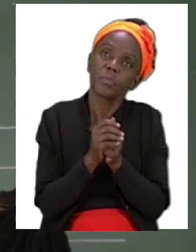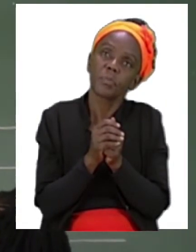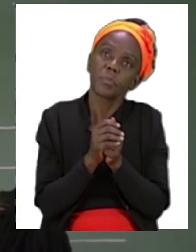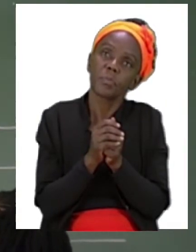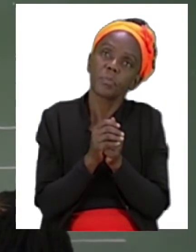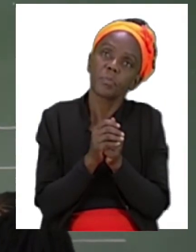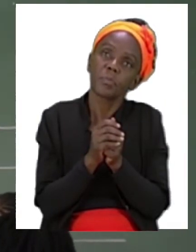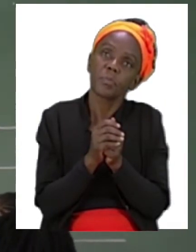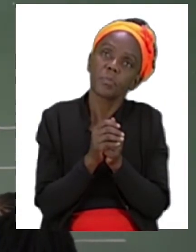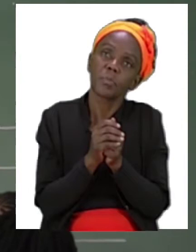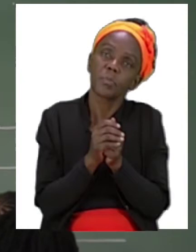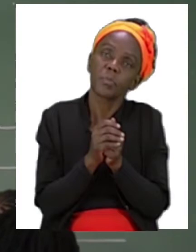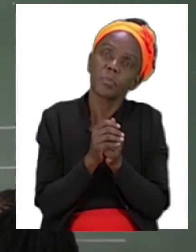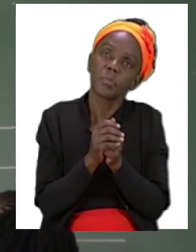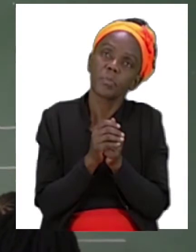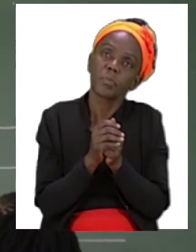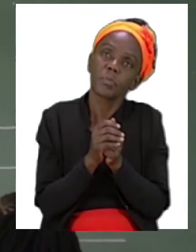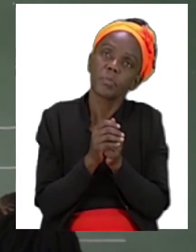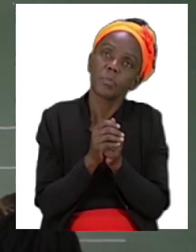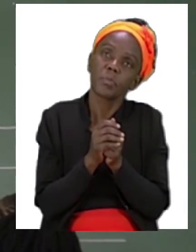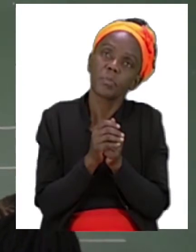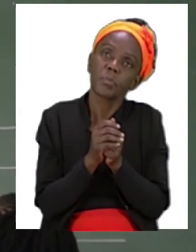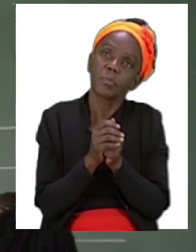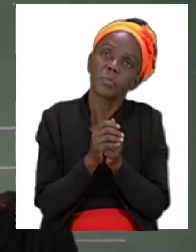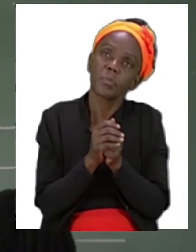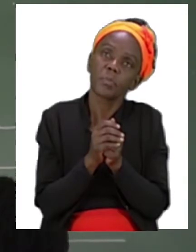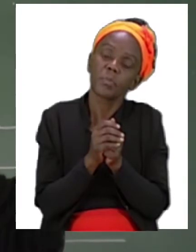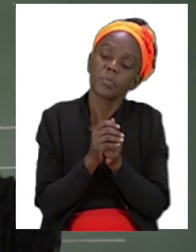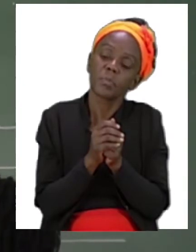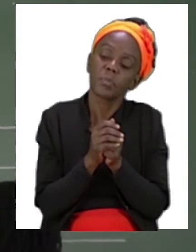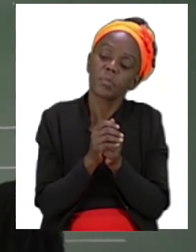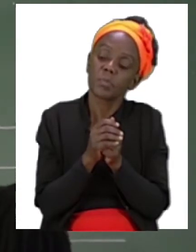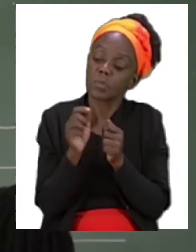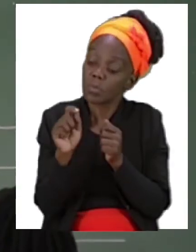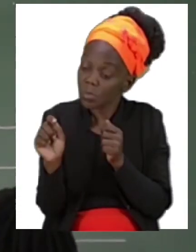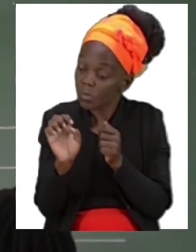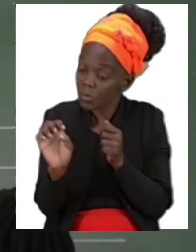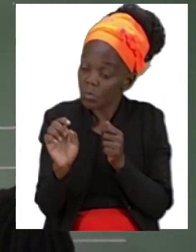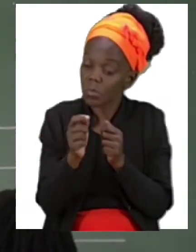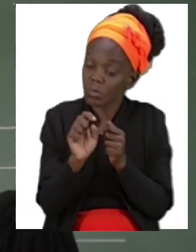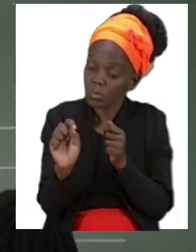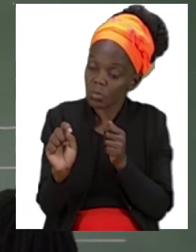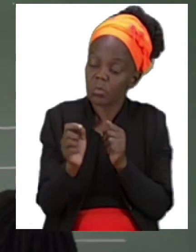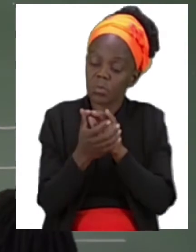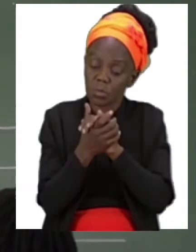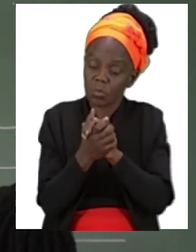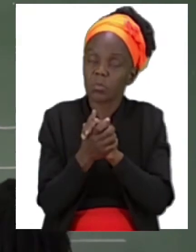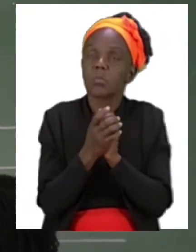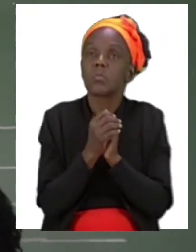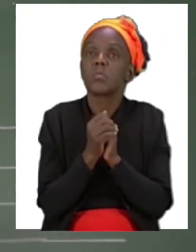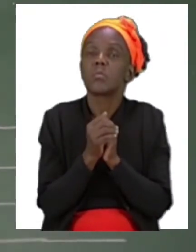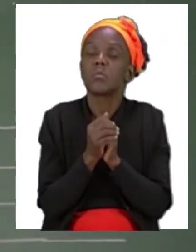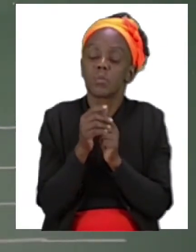friend's name is Wendy. Did you write your friend's name? Don't forget to put your